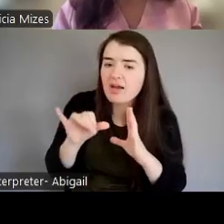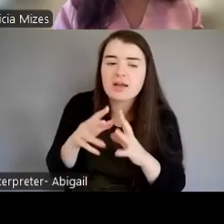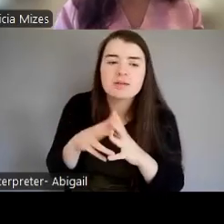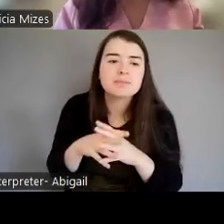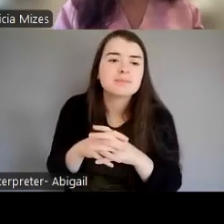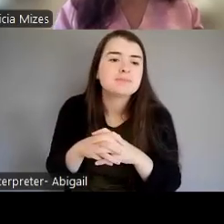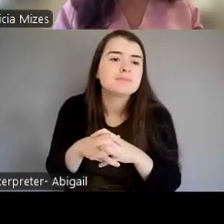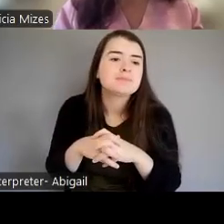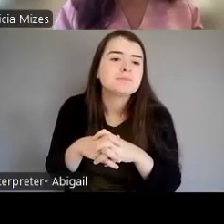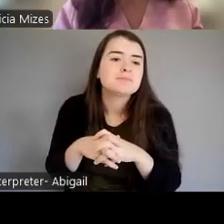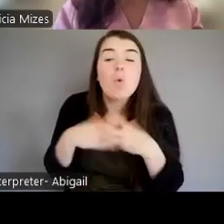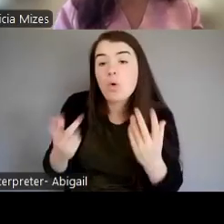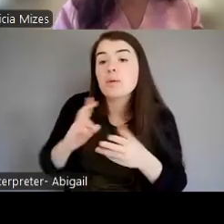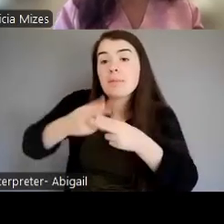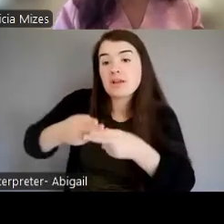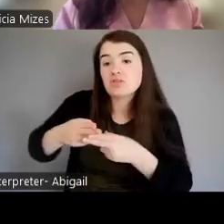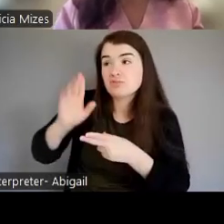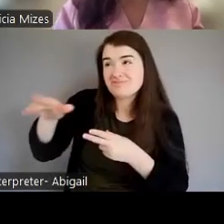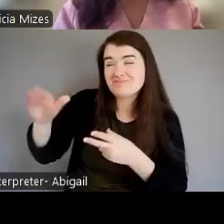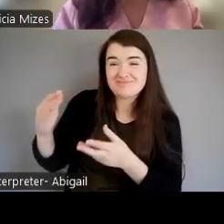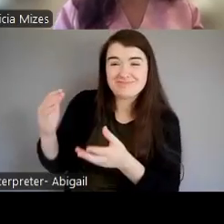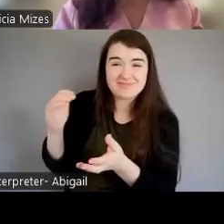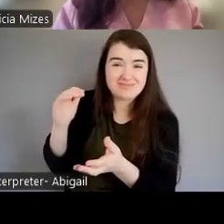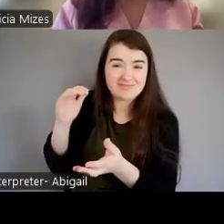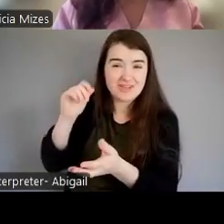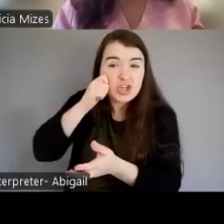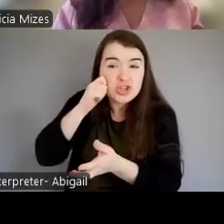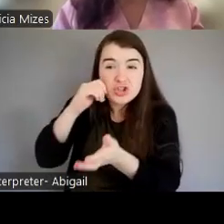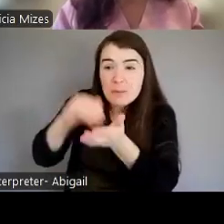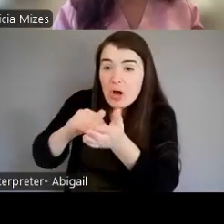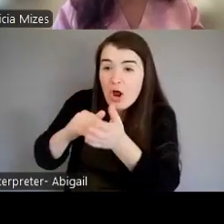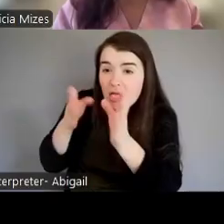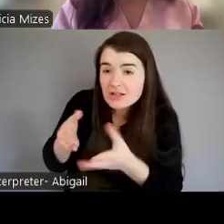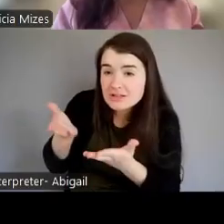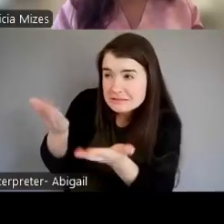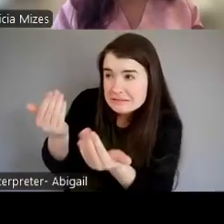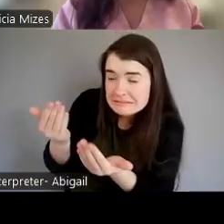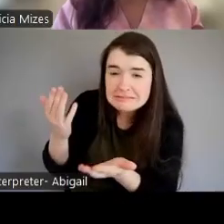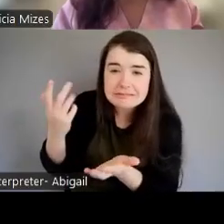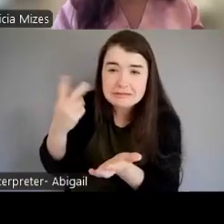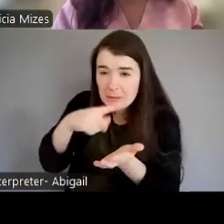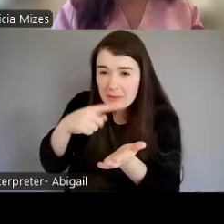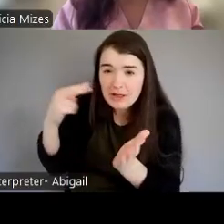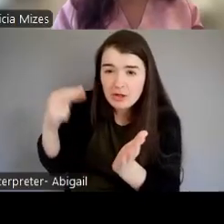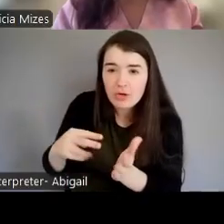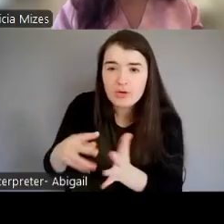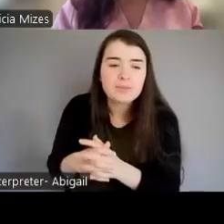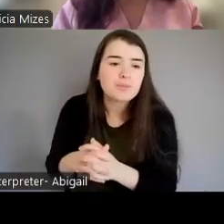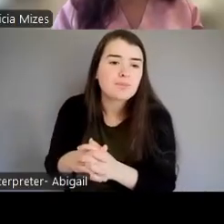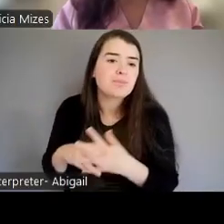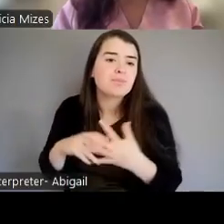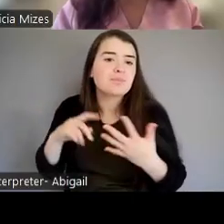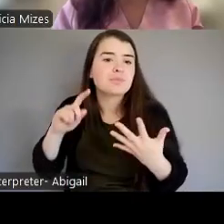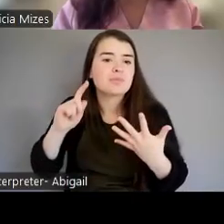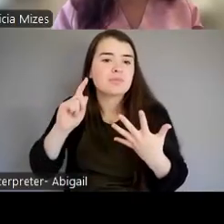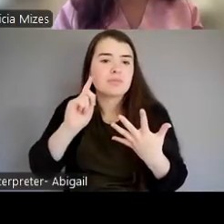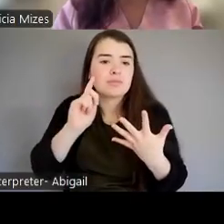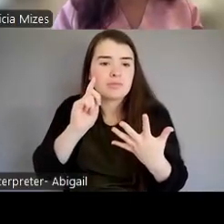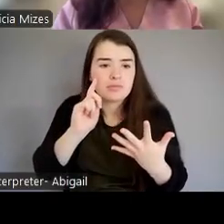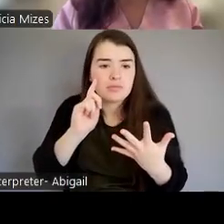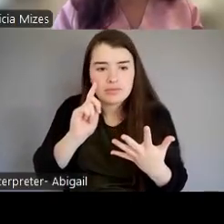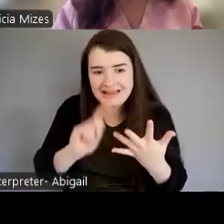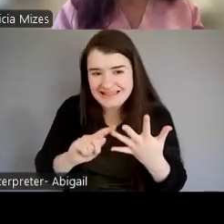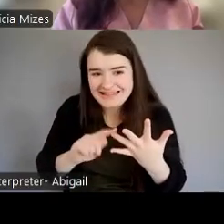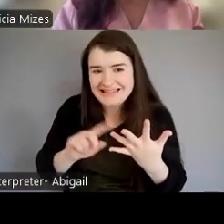to the attention of your dermatologist or general care provider. D is diameter greater than 6 millimeters or greater than a